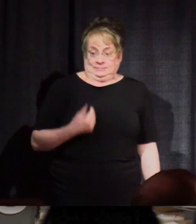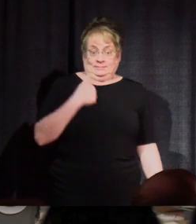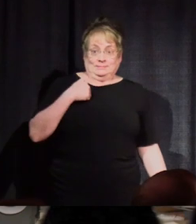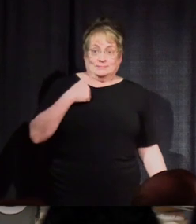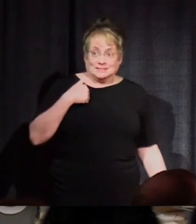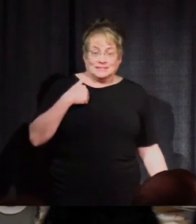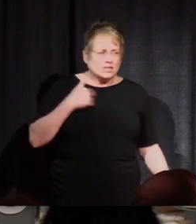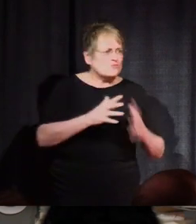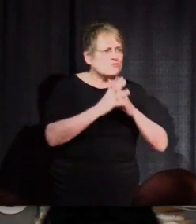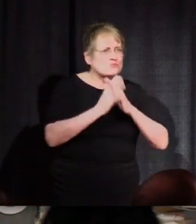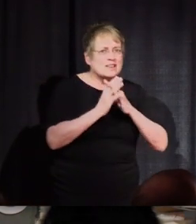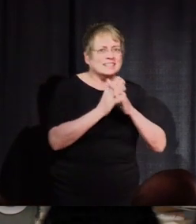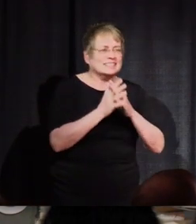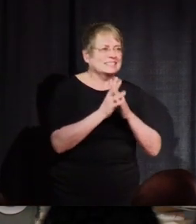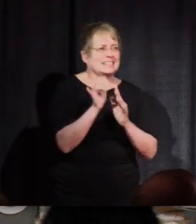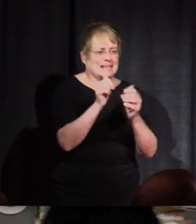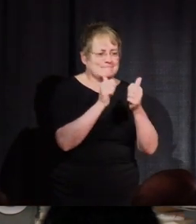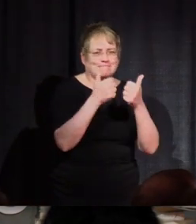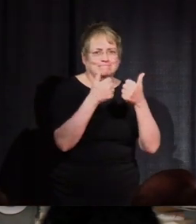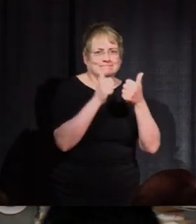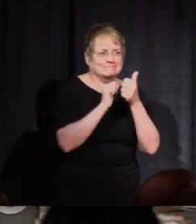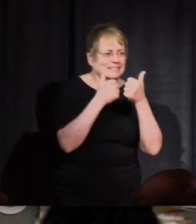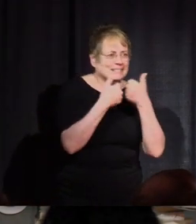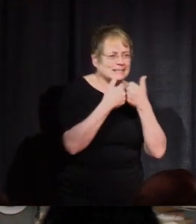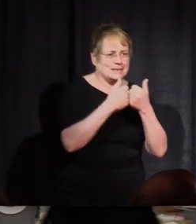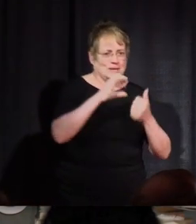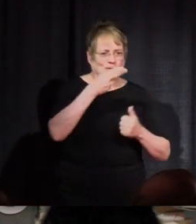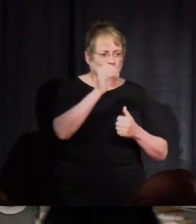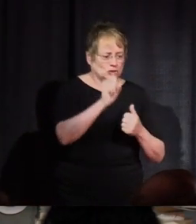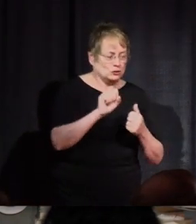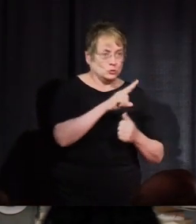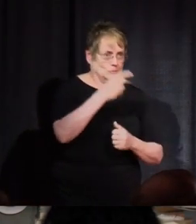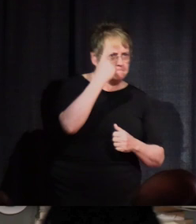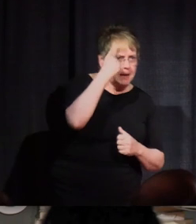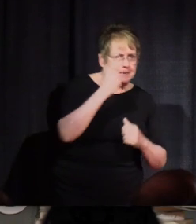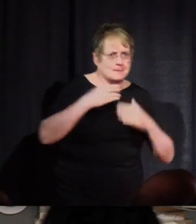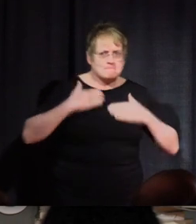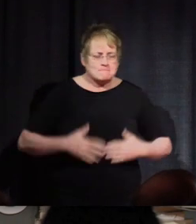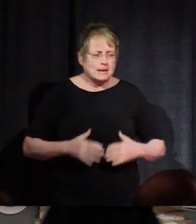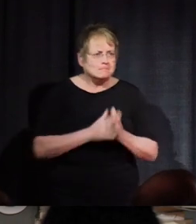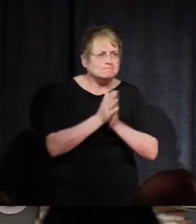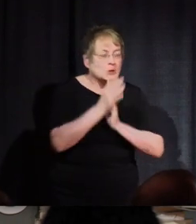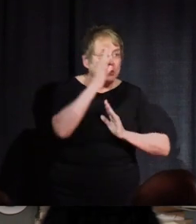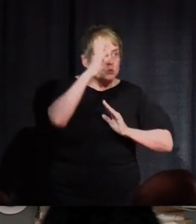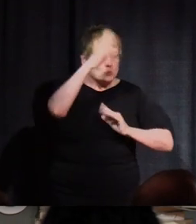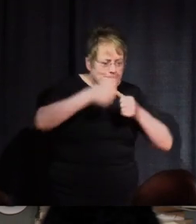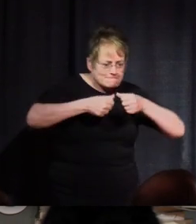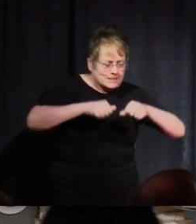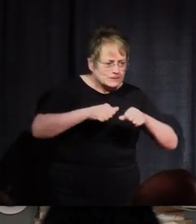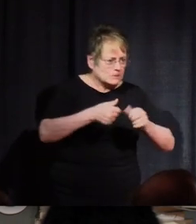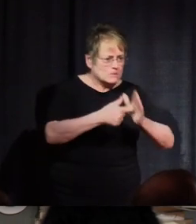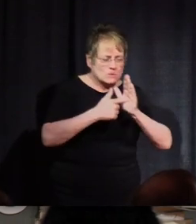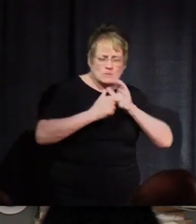me wrestling is like a game of chess with your mind and your body a creative puzzle that takes every ounce